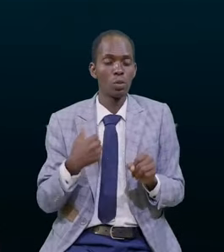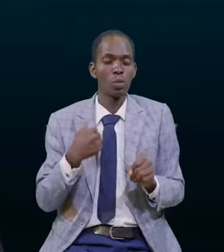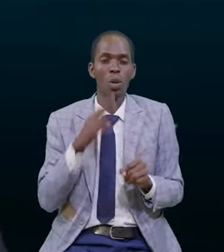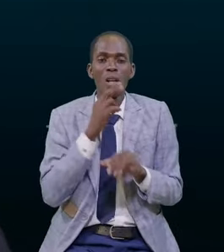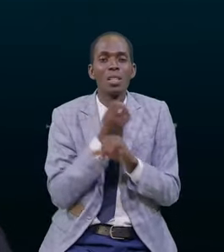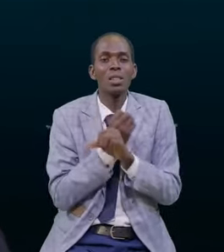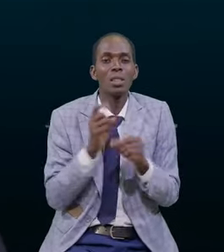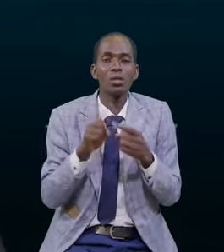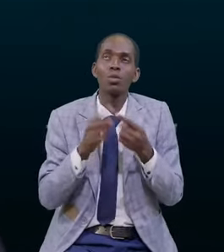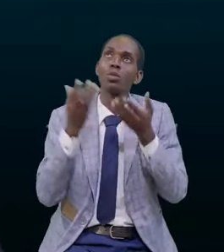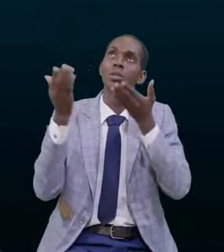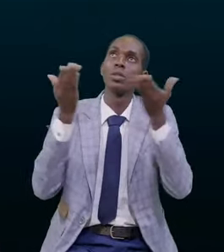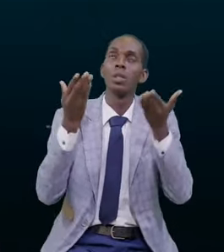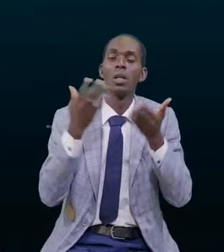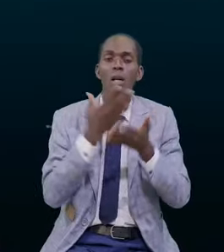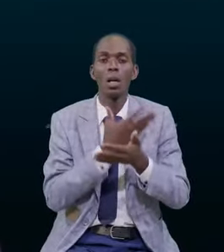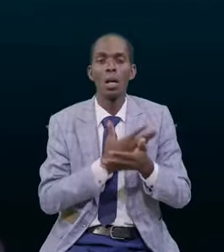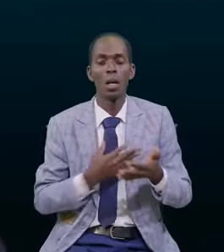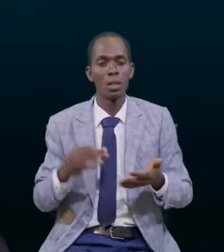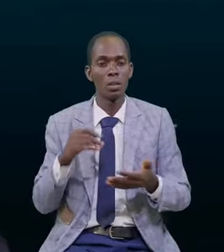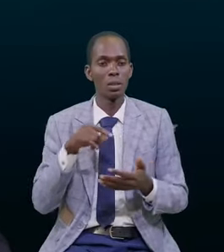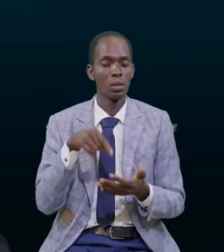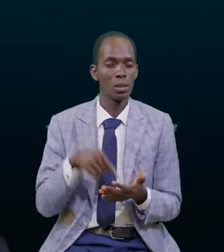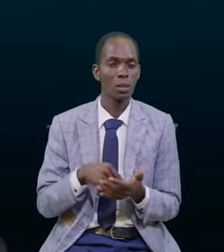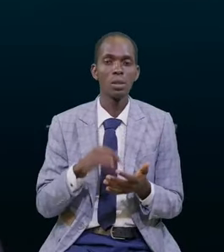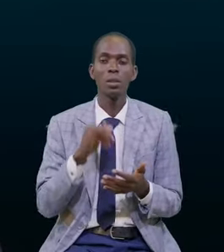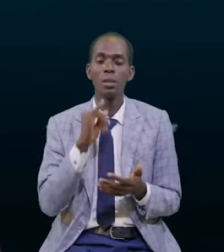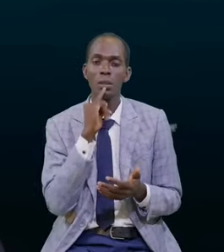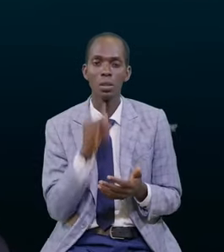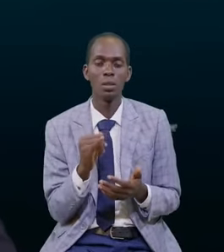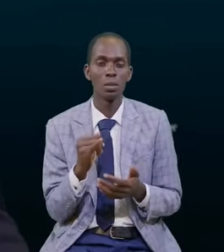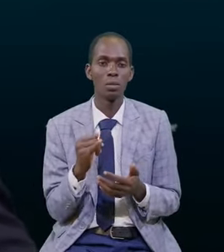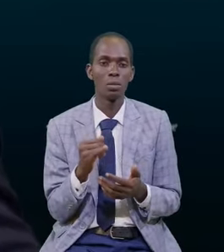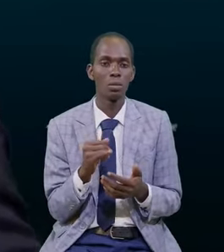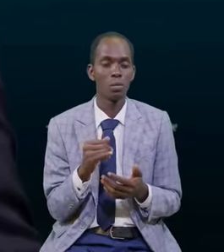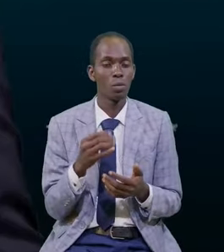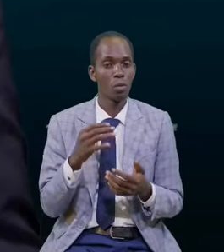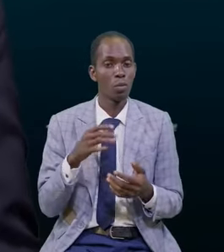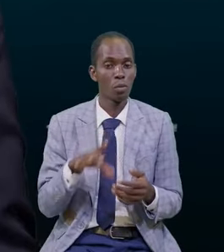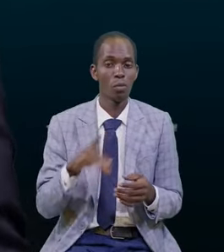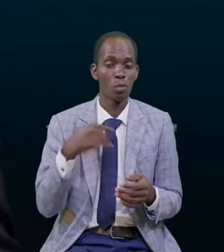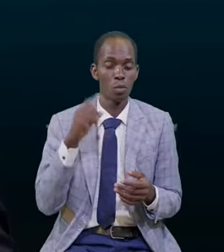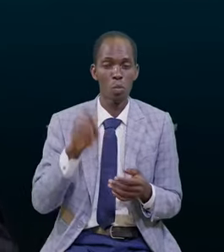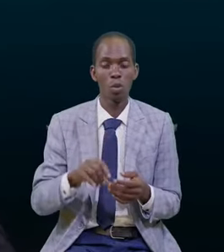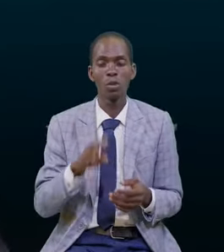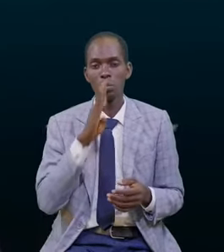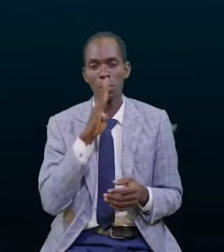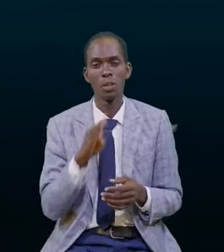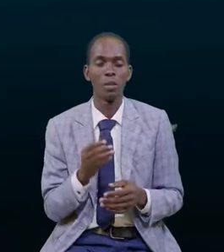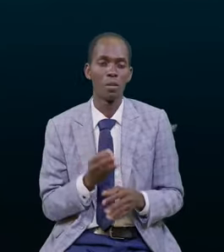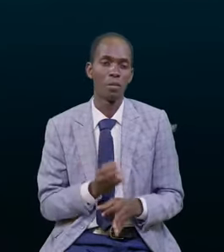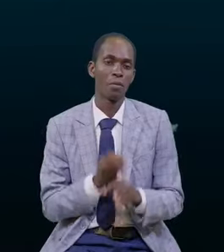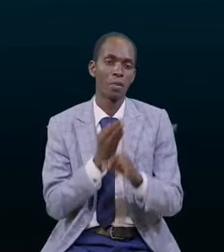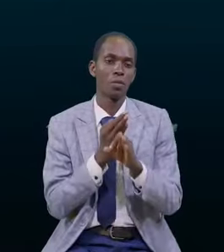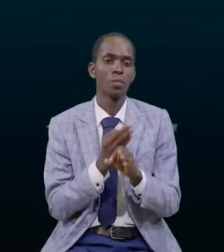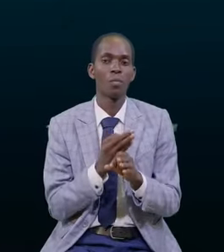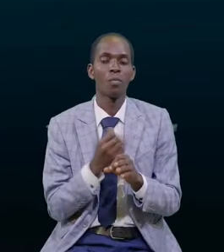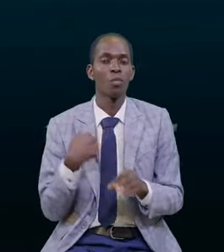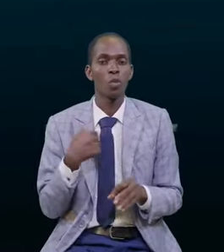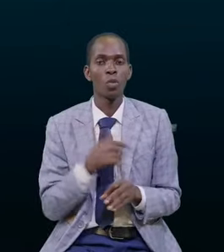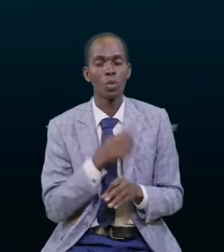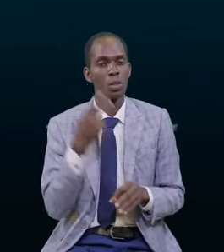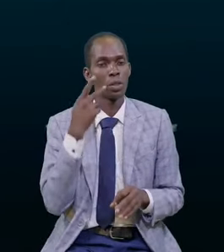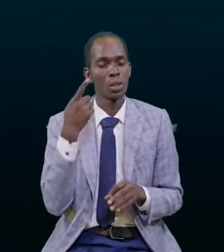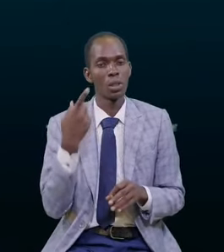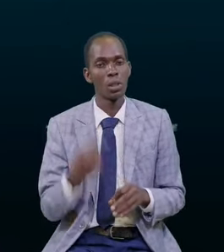require that we are found faithful I pray the Lord himself will help us in Jesus name we have seen the exaltation to